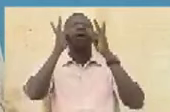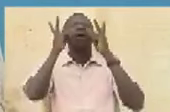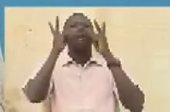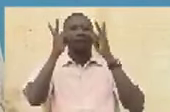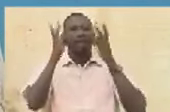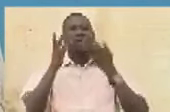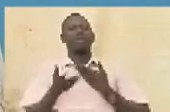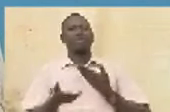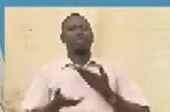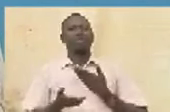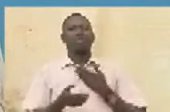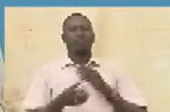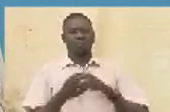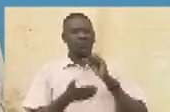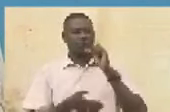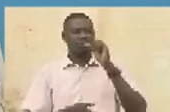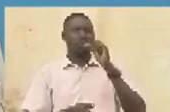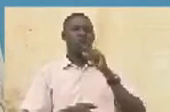was a little bit better.